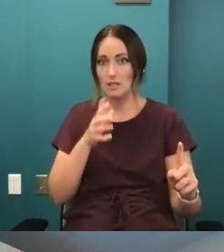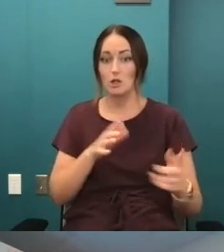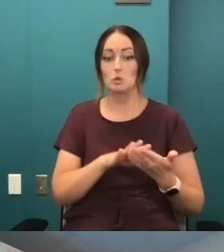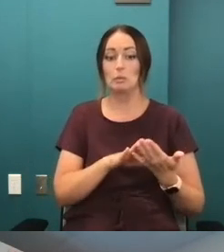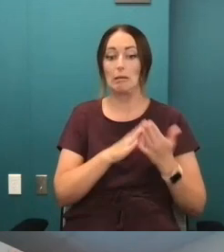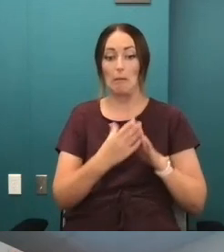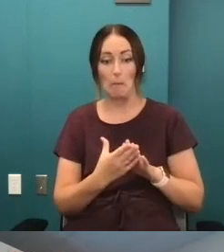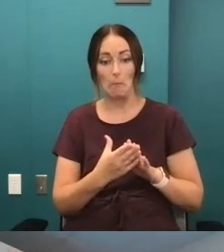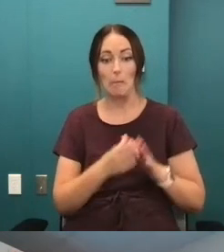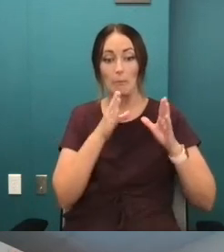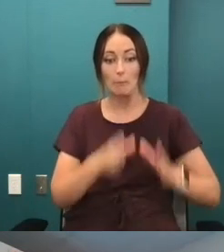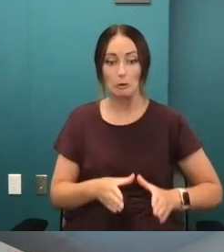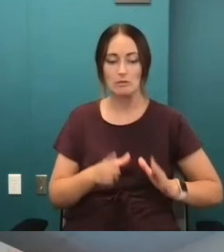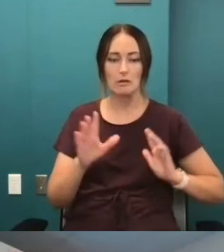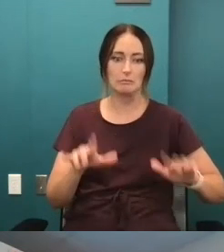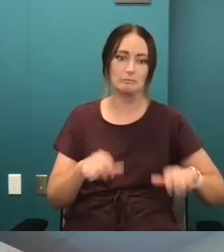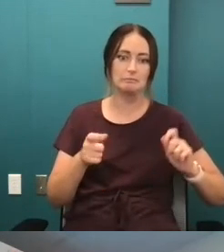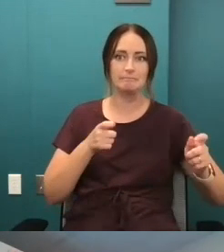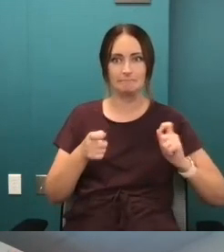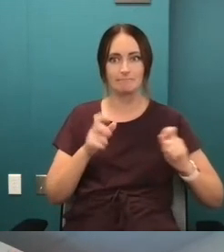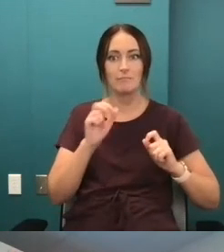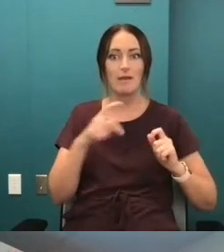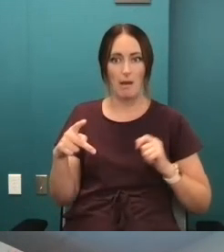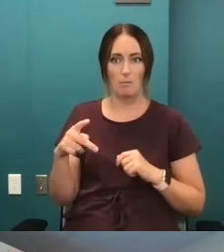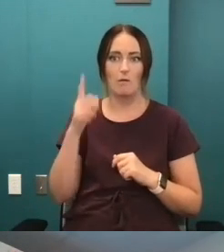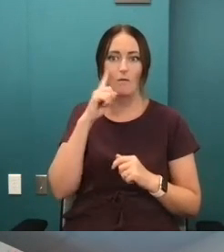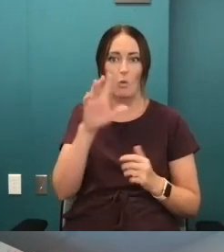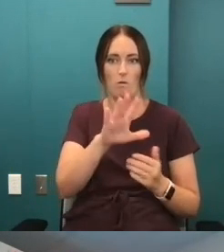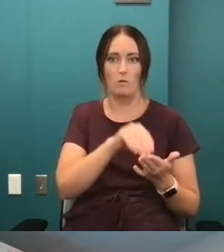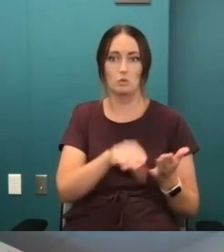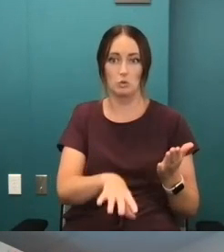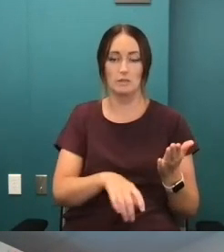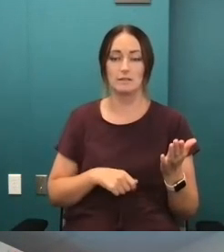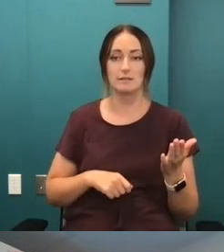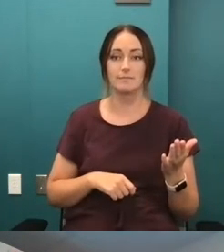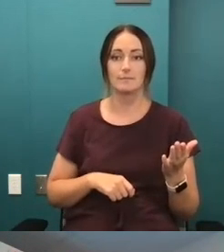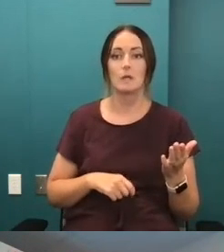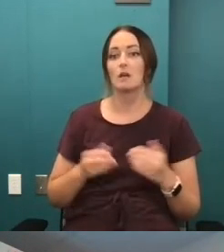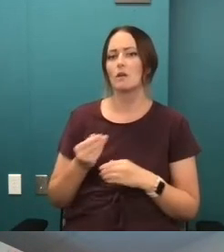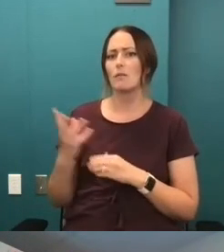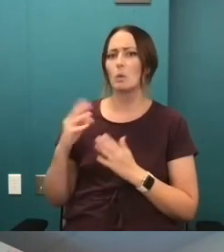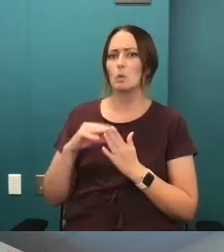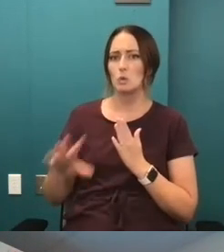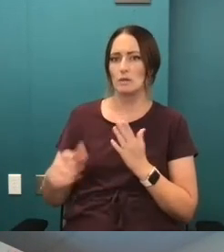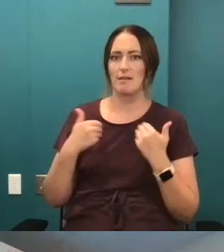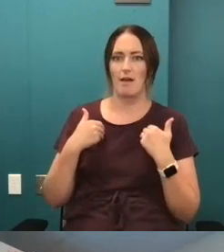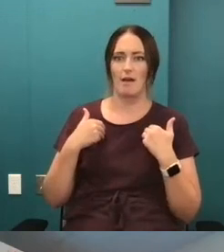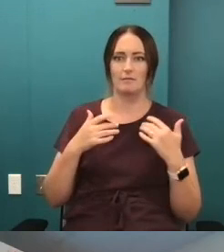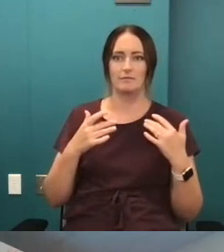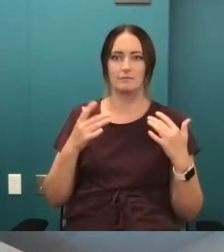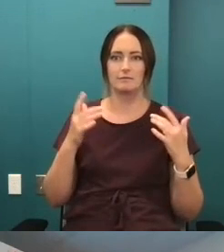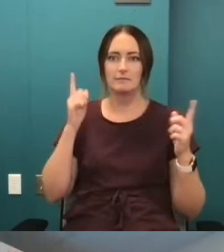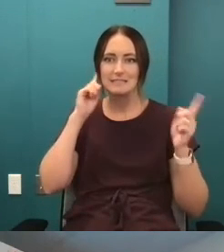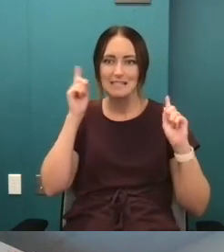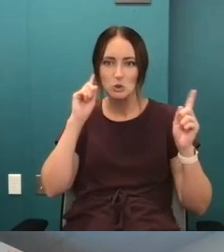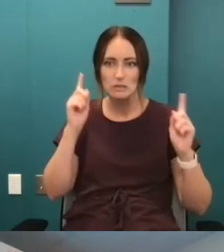charge of the app for the student. We've got a couple of kids that have really bad sensory issues.